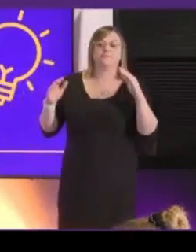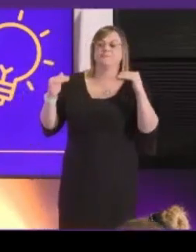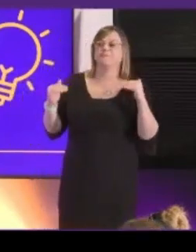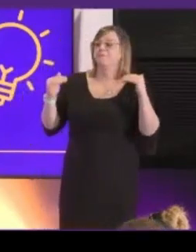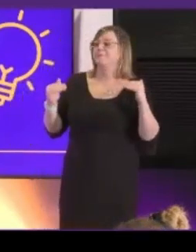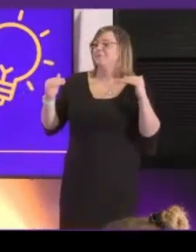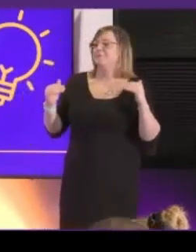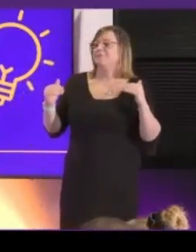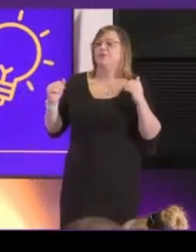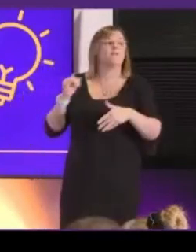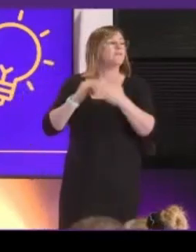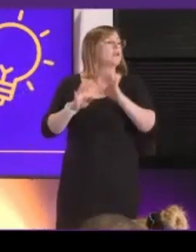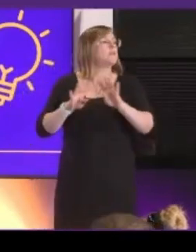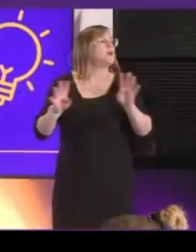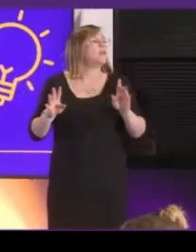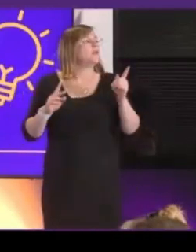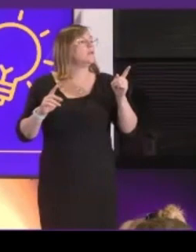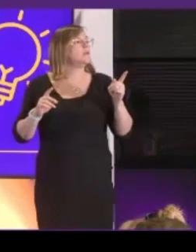final panel.